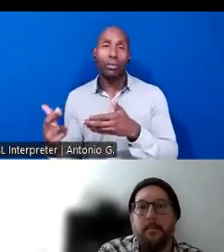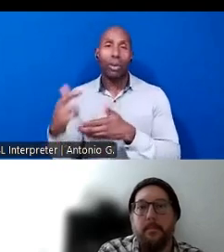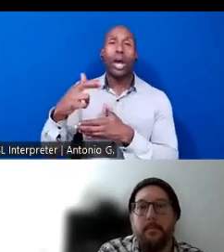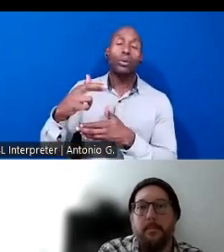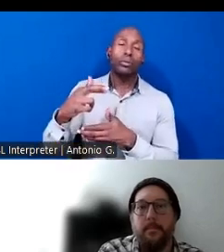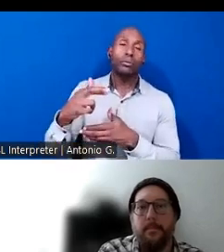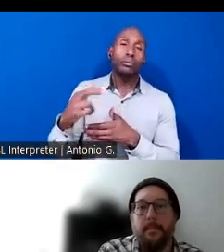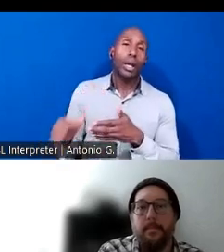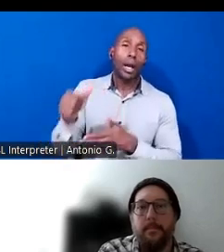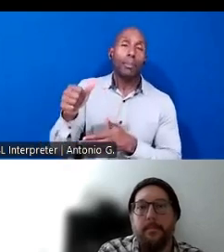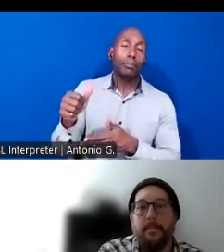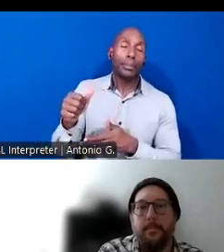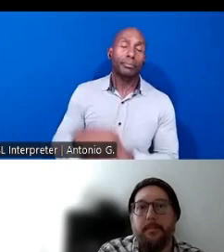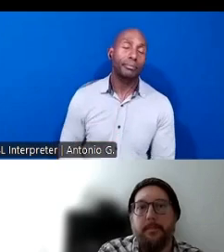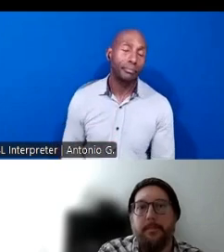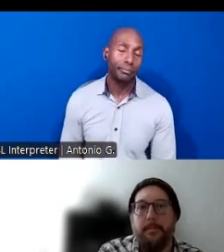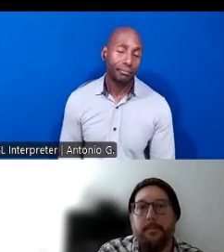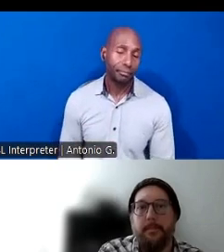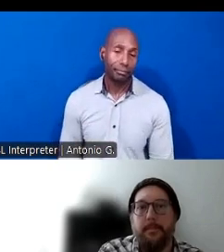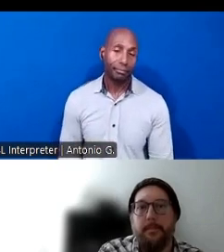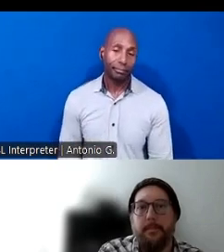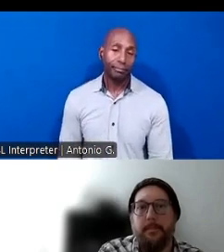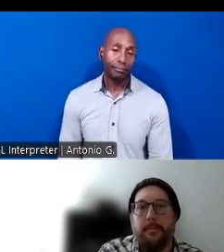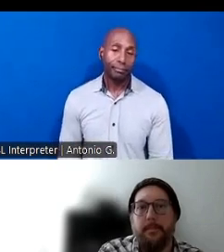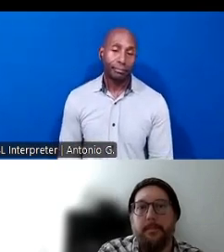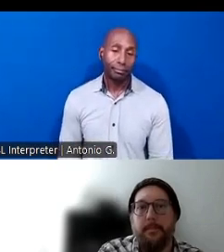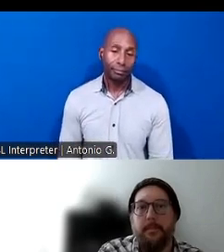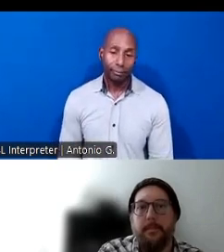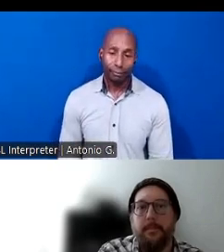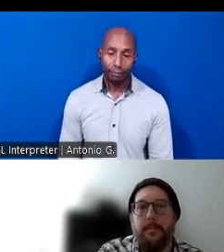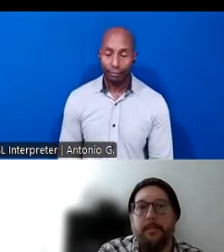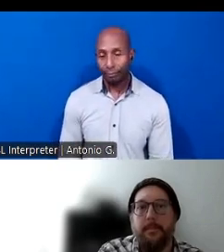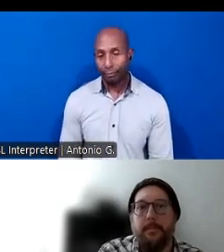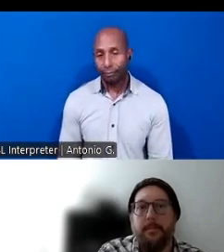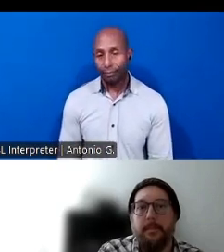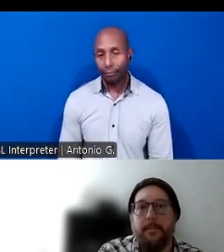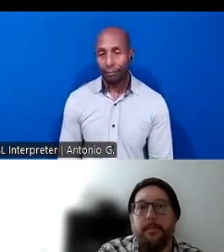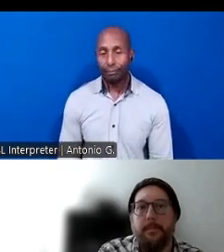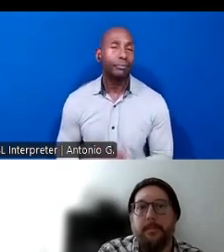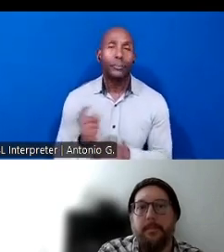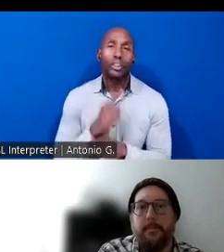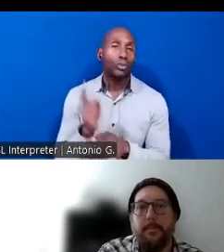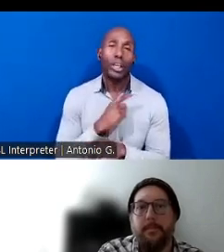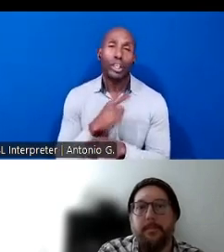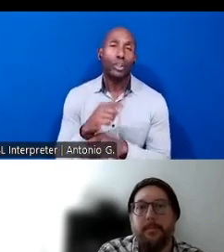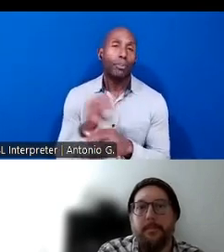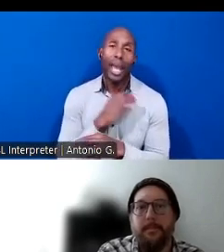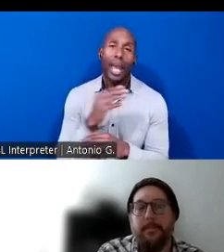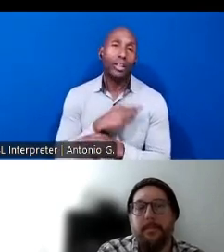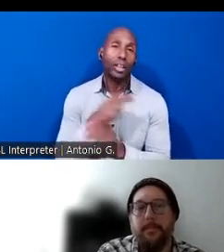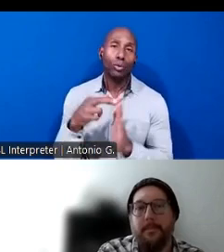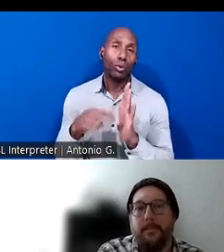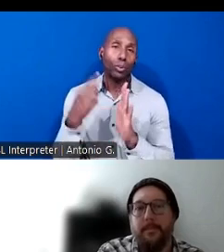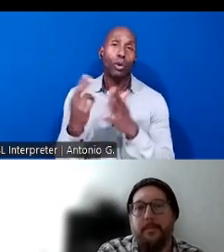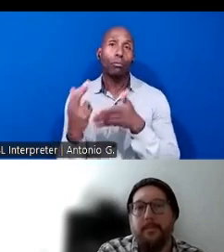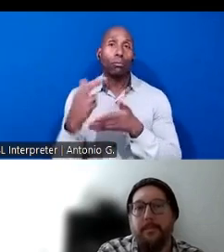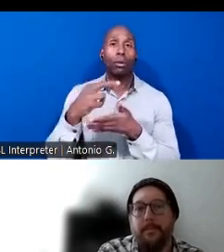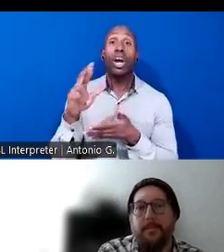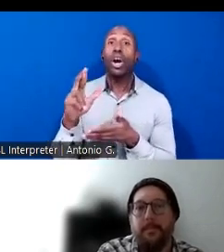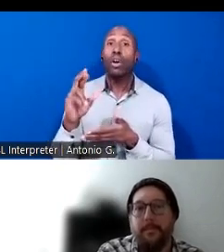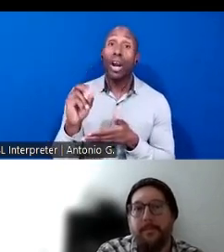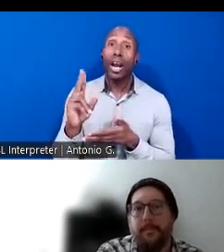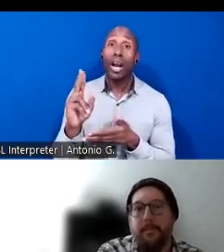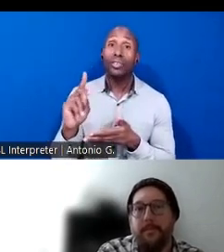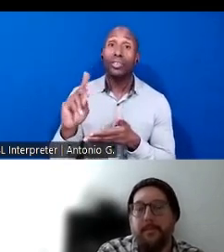goes out, and just use the regular rules of rounding to round up or round